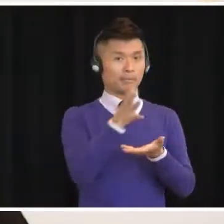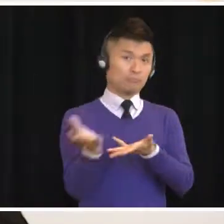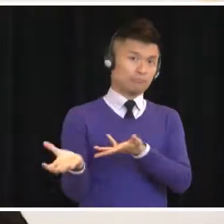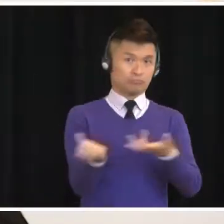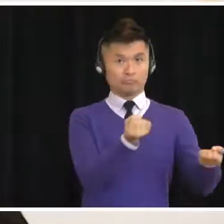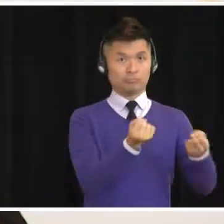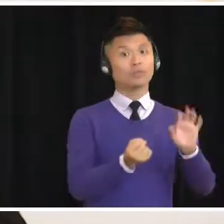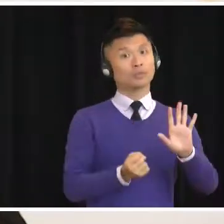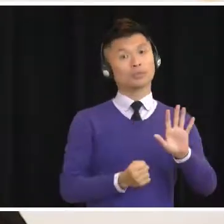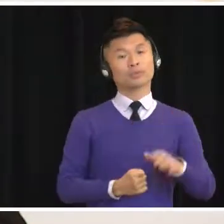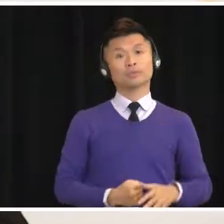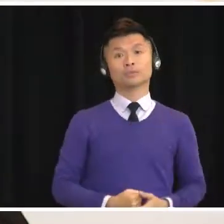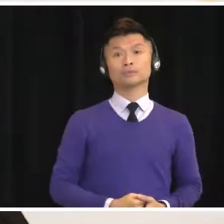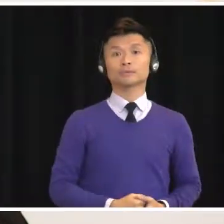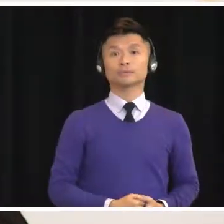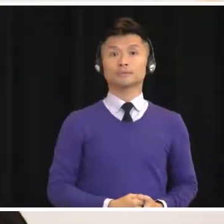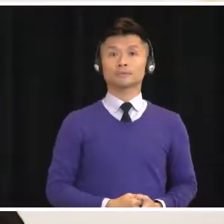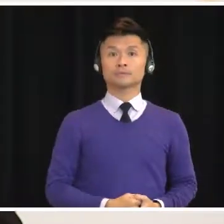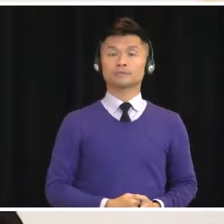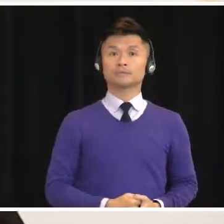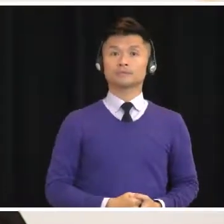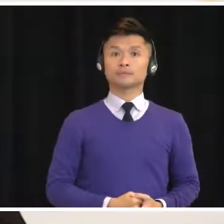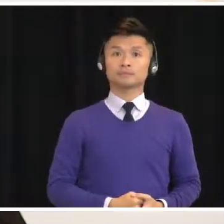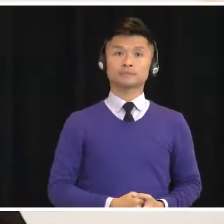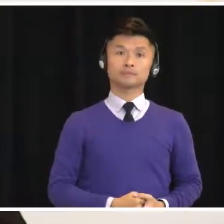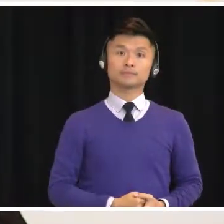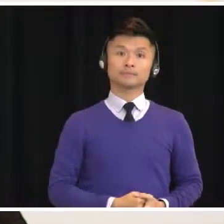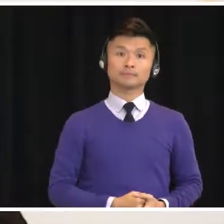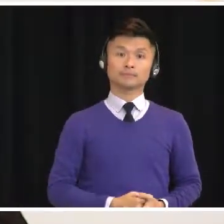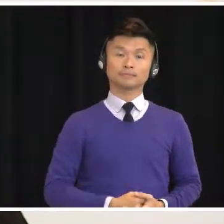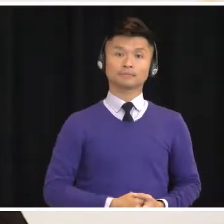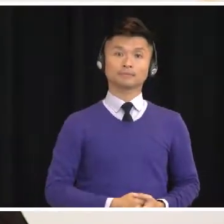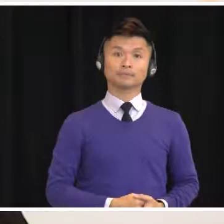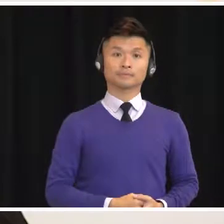in their newsletters or in their publications?